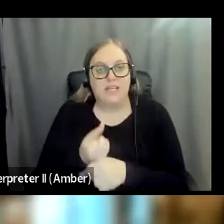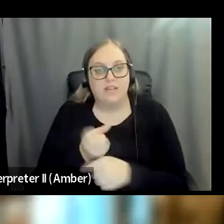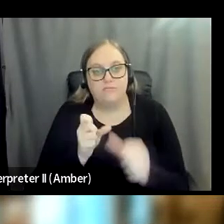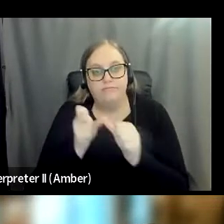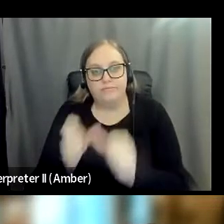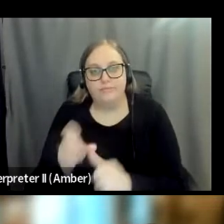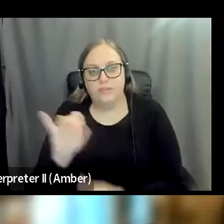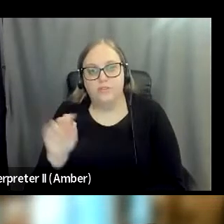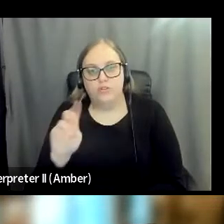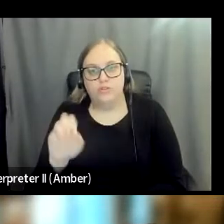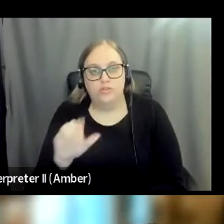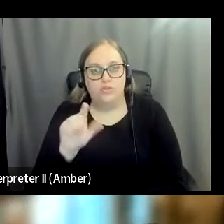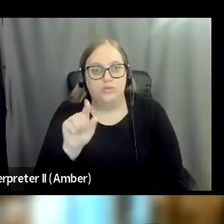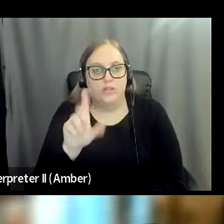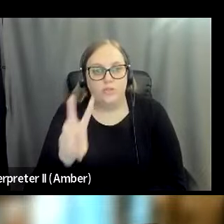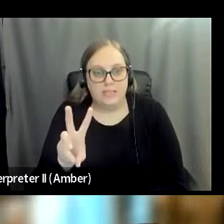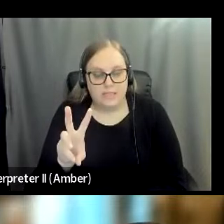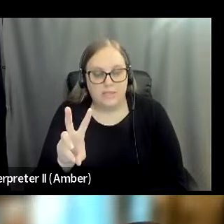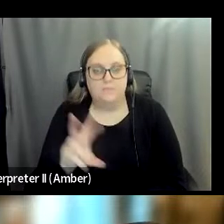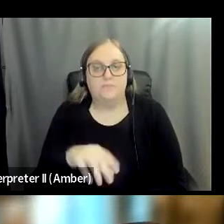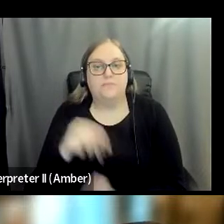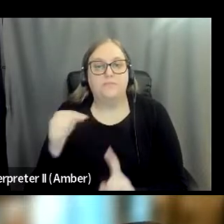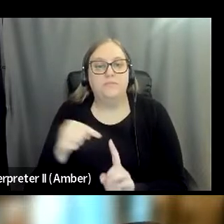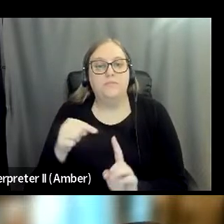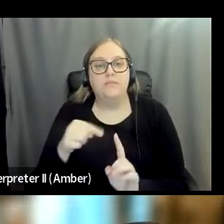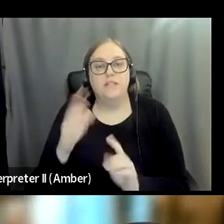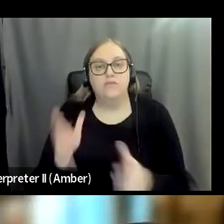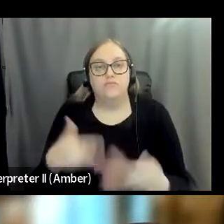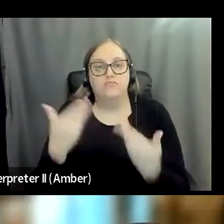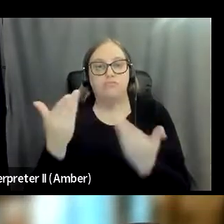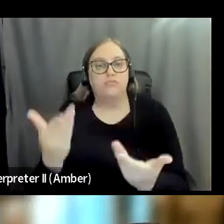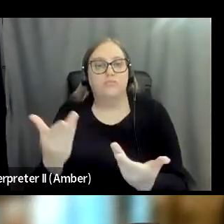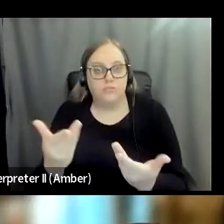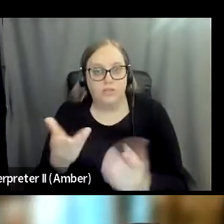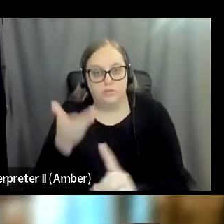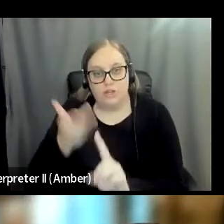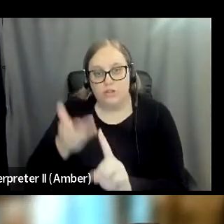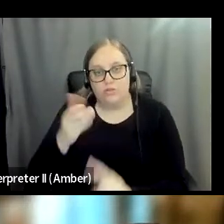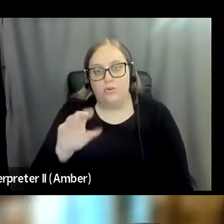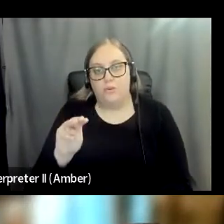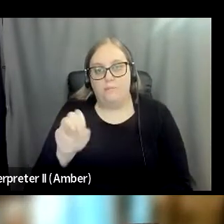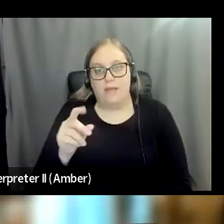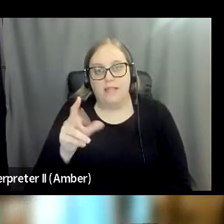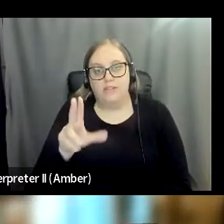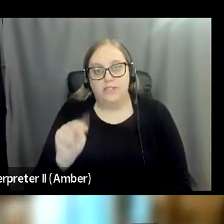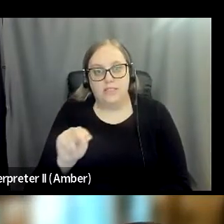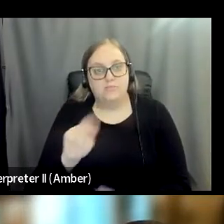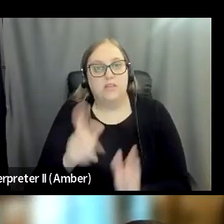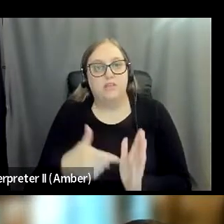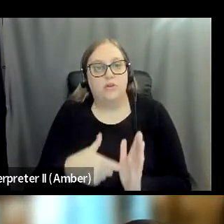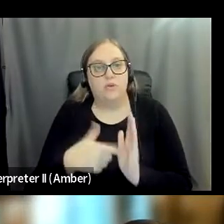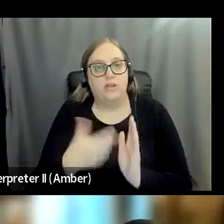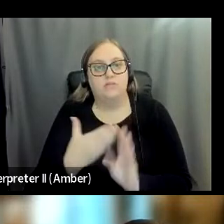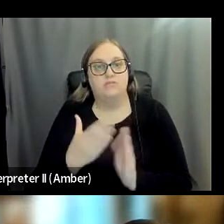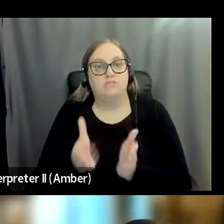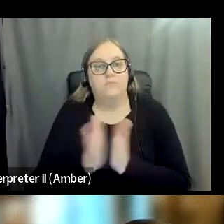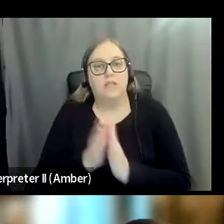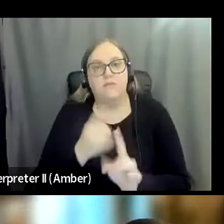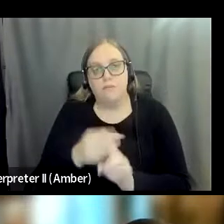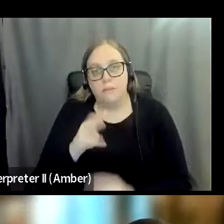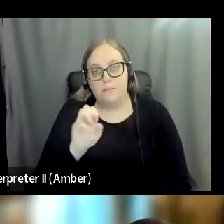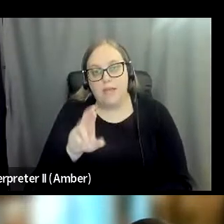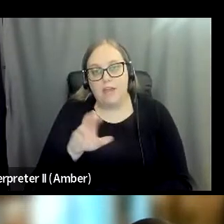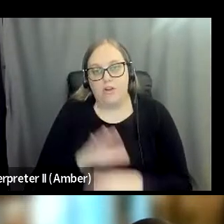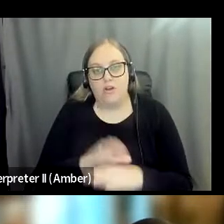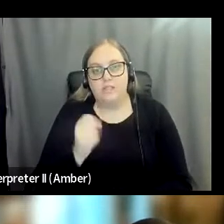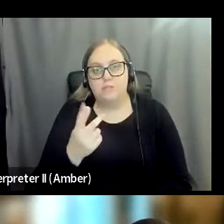3rd, 2026. This resolution was introduced by you, Chairman Mendelson, at the request of the mayor on September